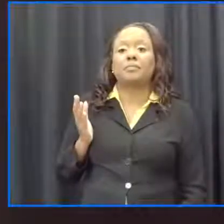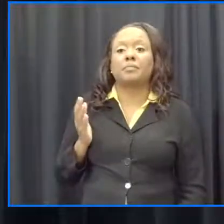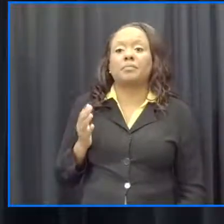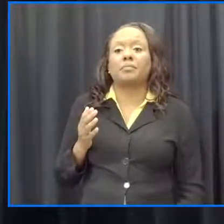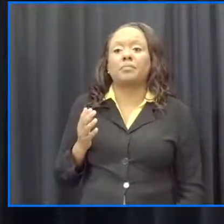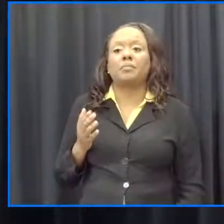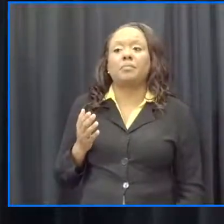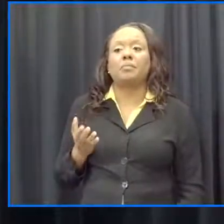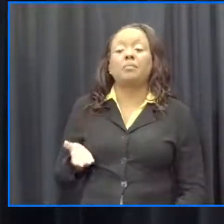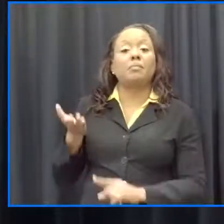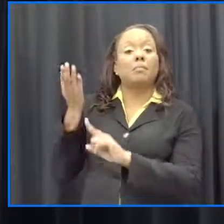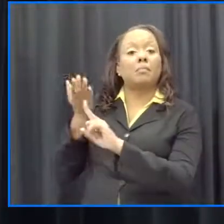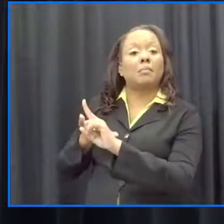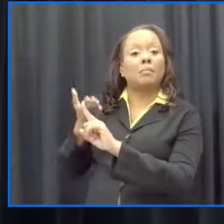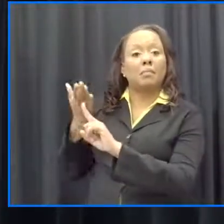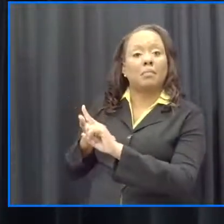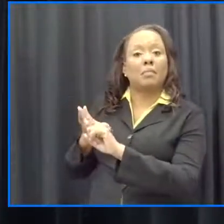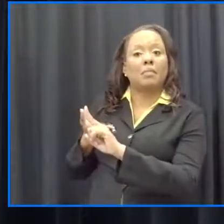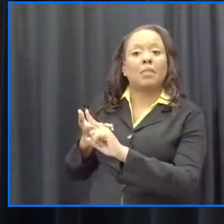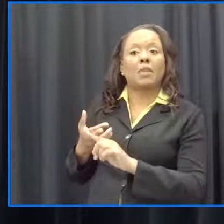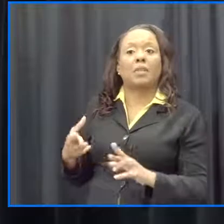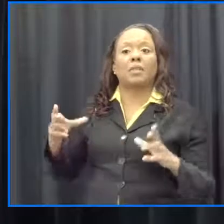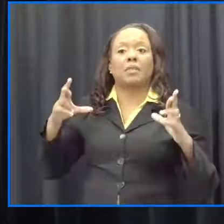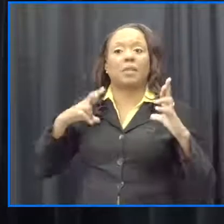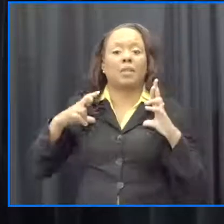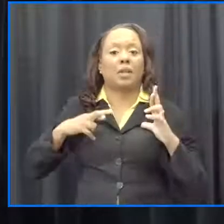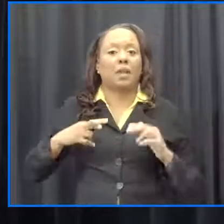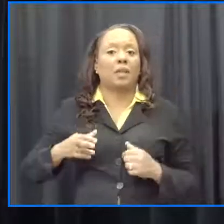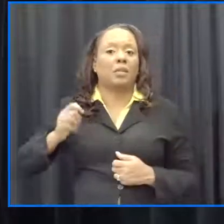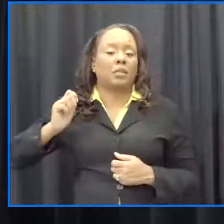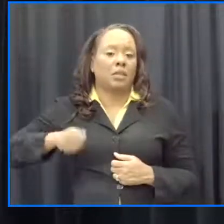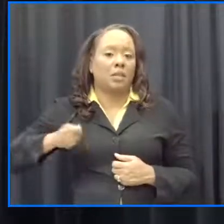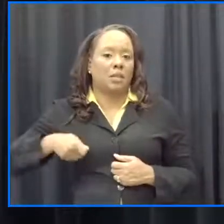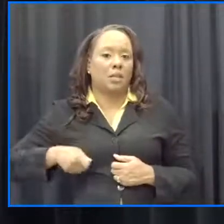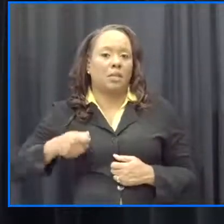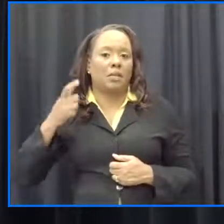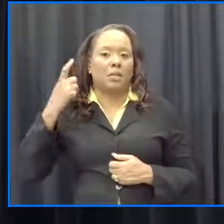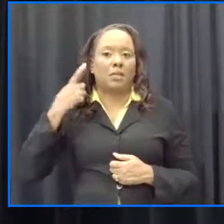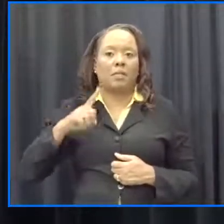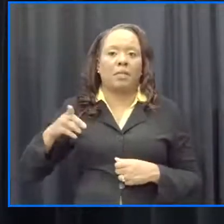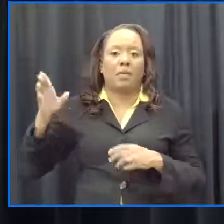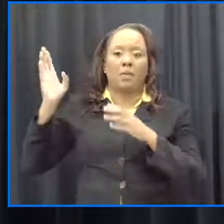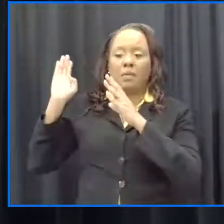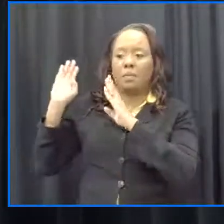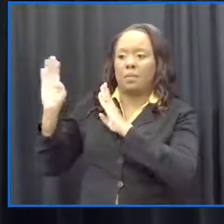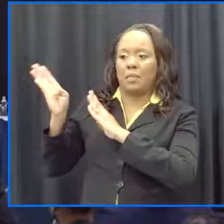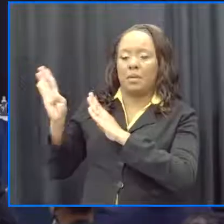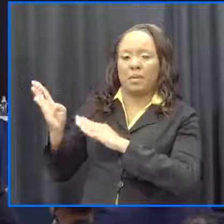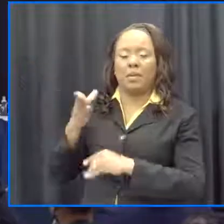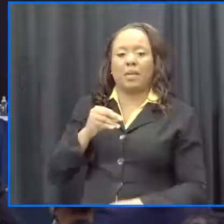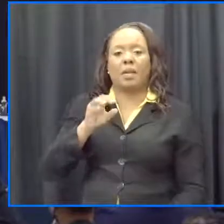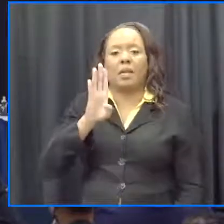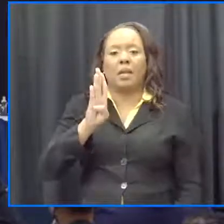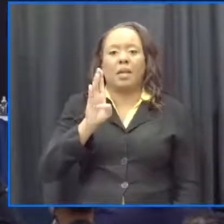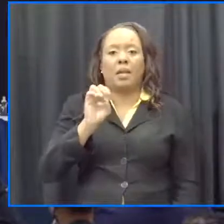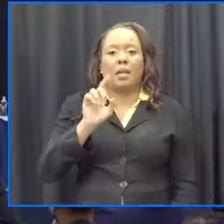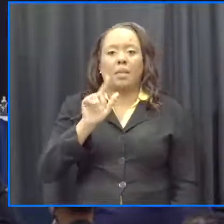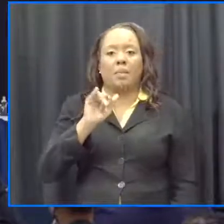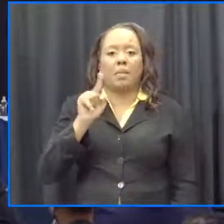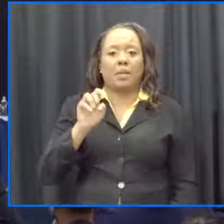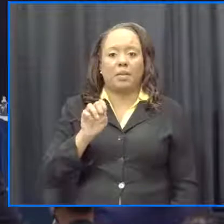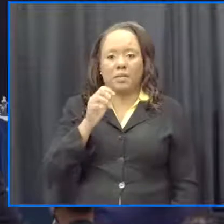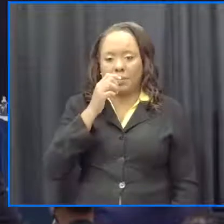Mr. Justice Christopher Blackman is a retired Justice of Appeal of the Bahamas and of